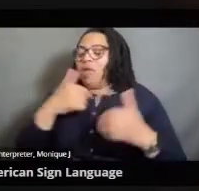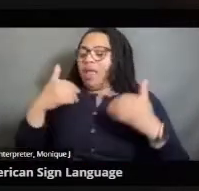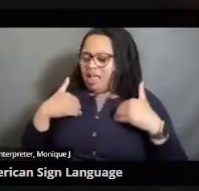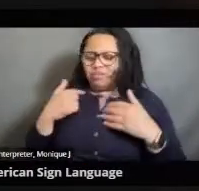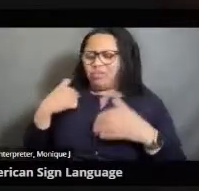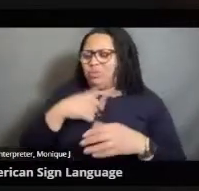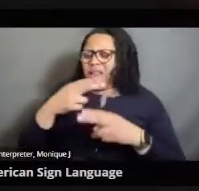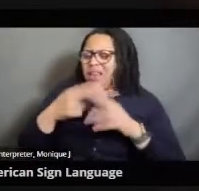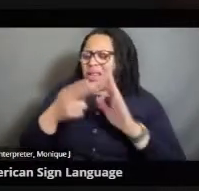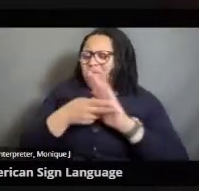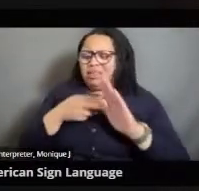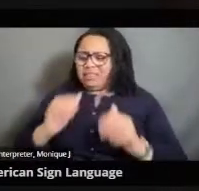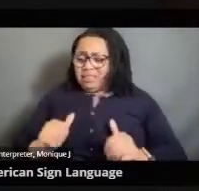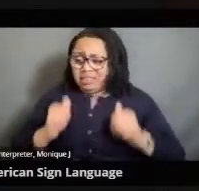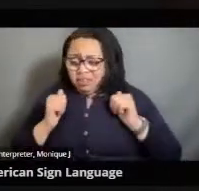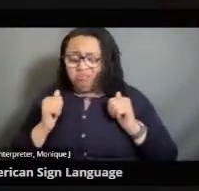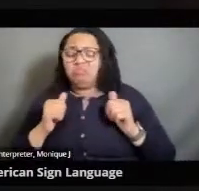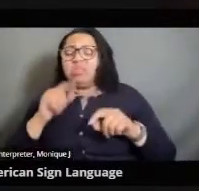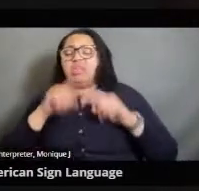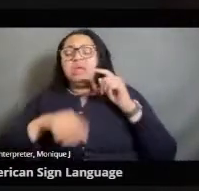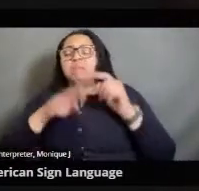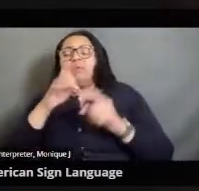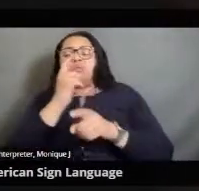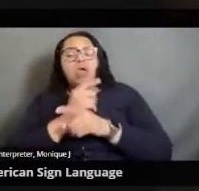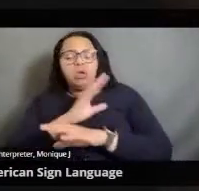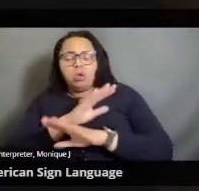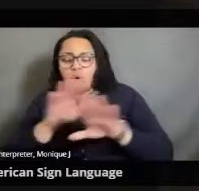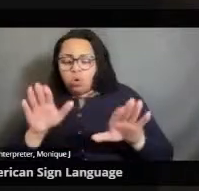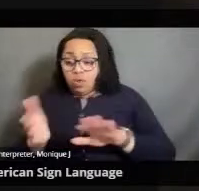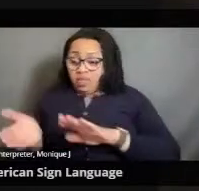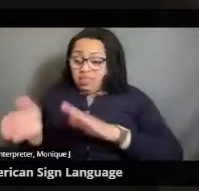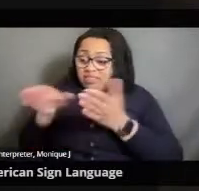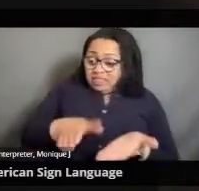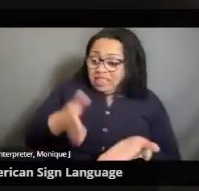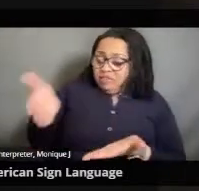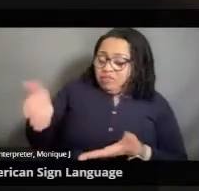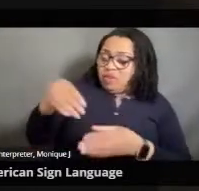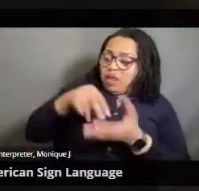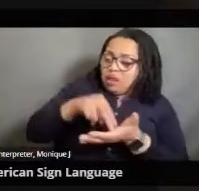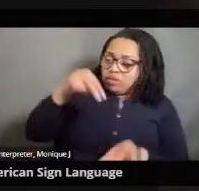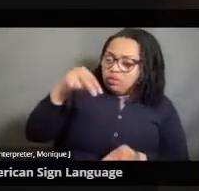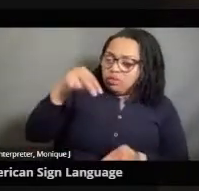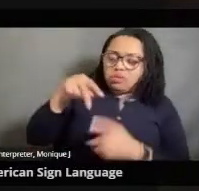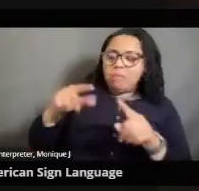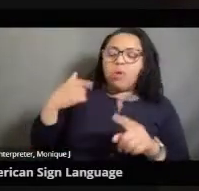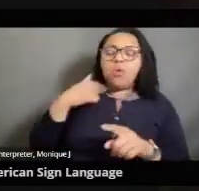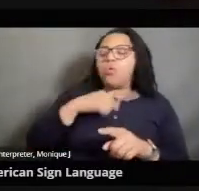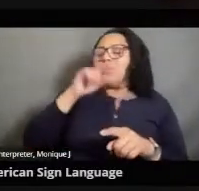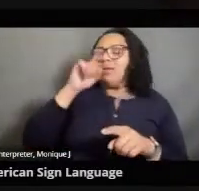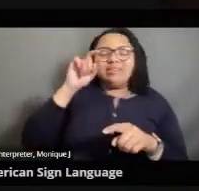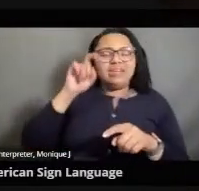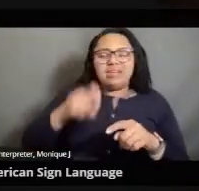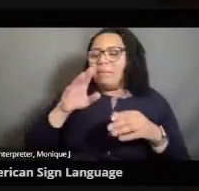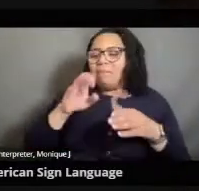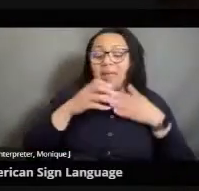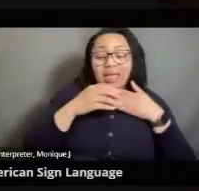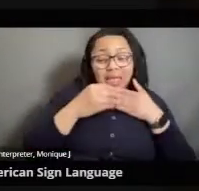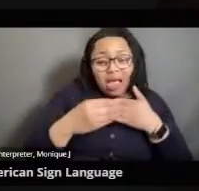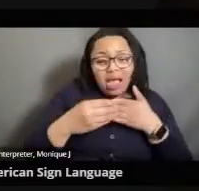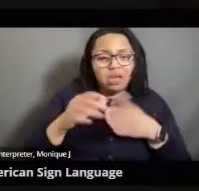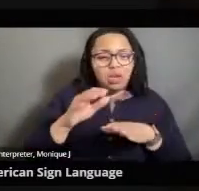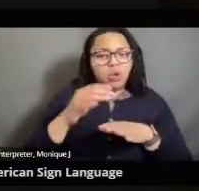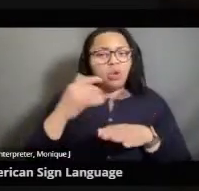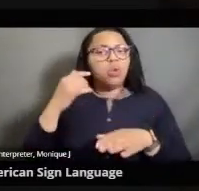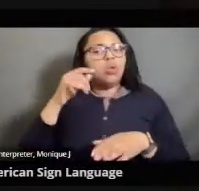No. There is death in resurrection, but we should not be dying. There must be